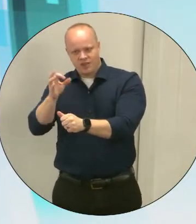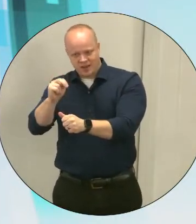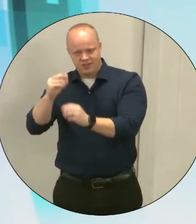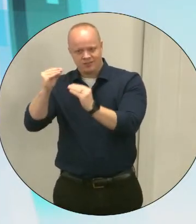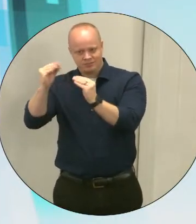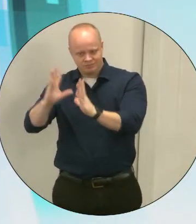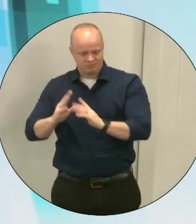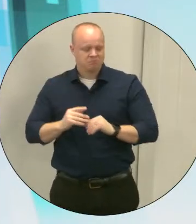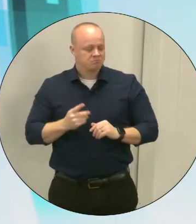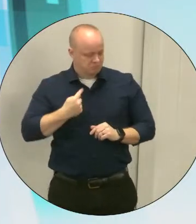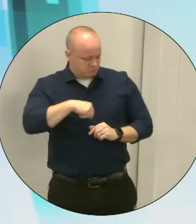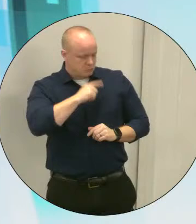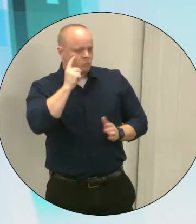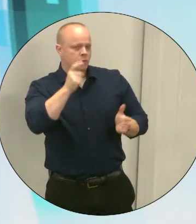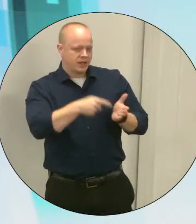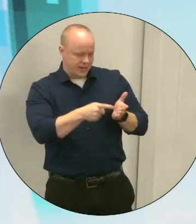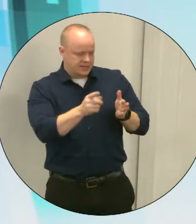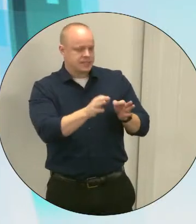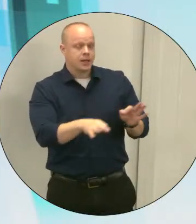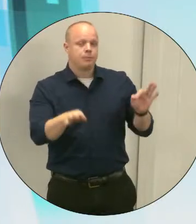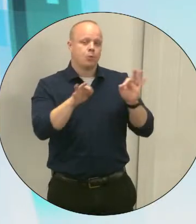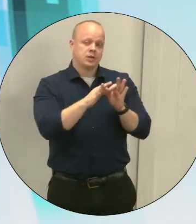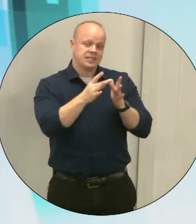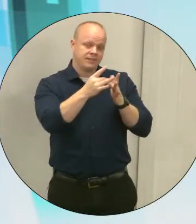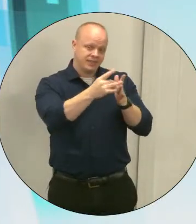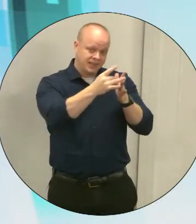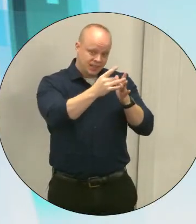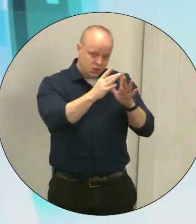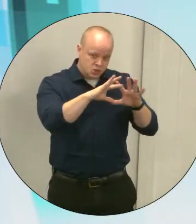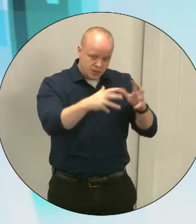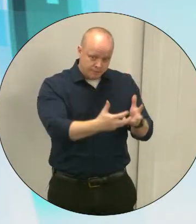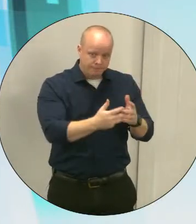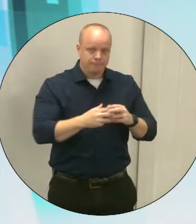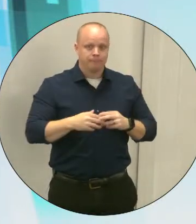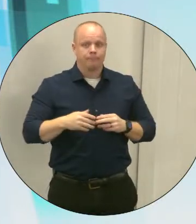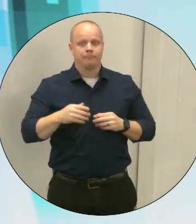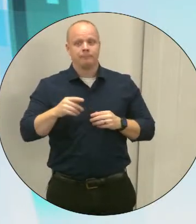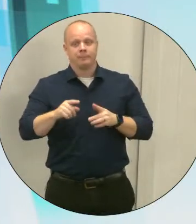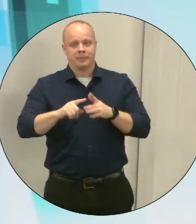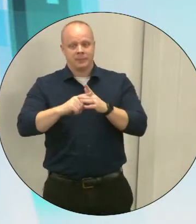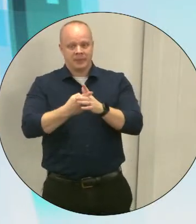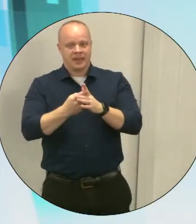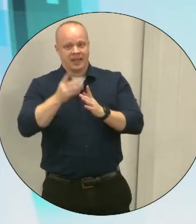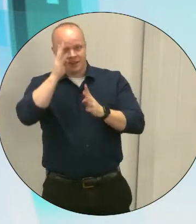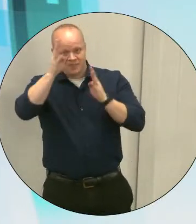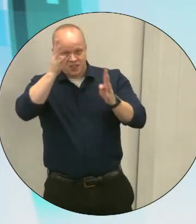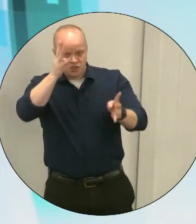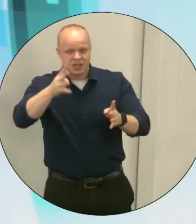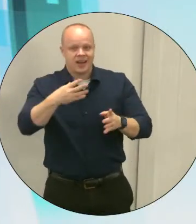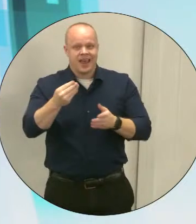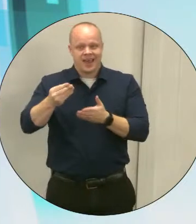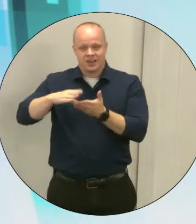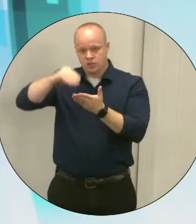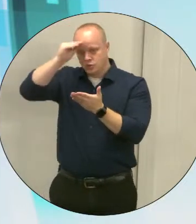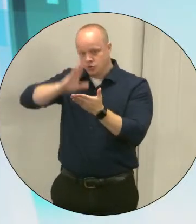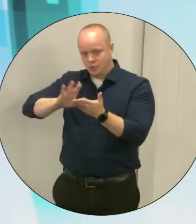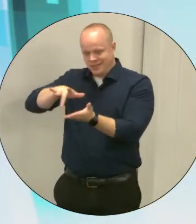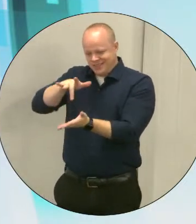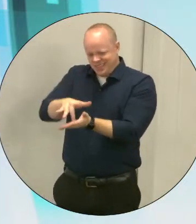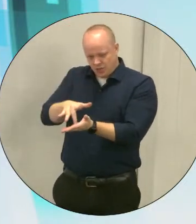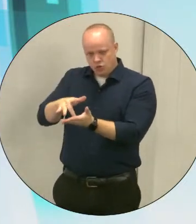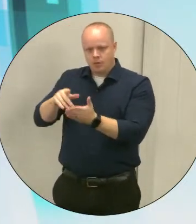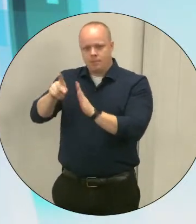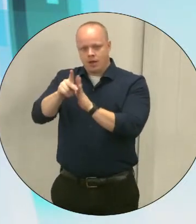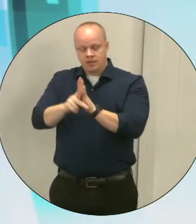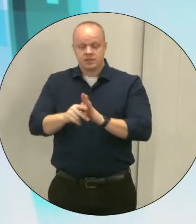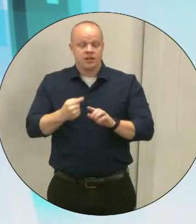SNBI recognizes the importance of leadership, innovation, and student-centered policies. Following the input from